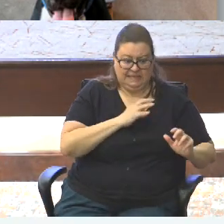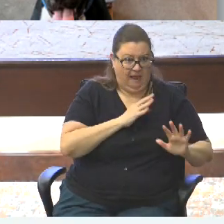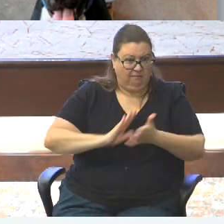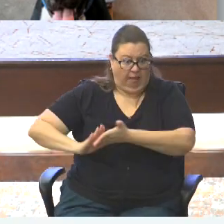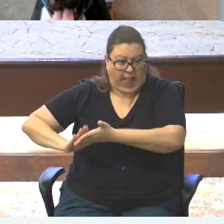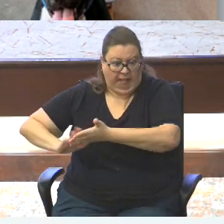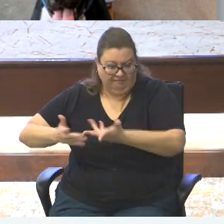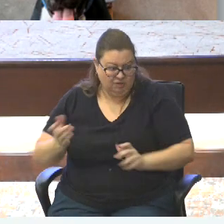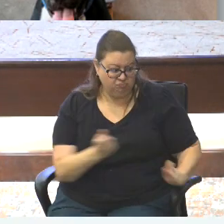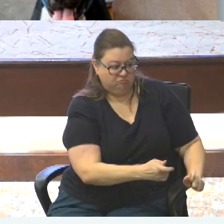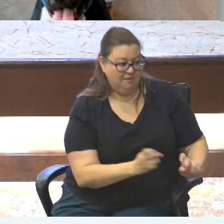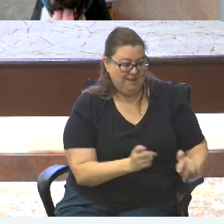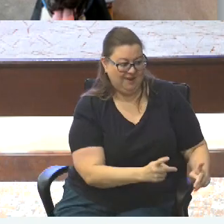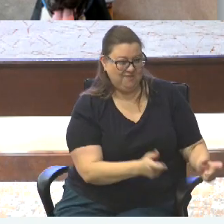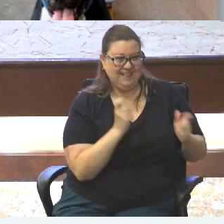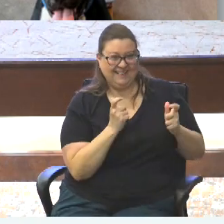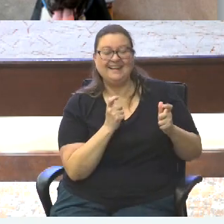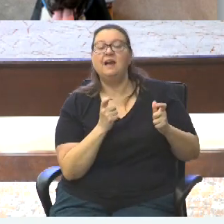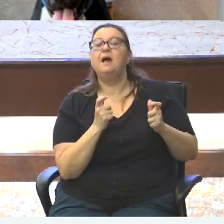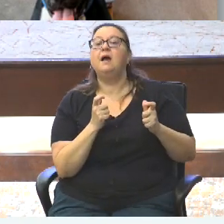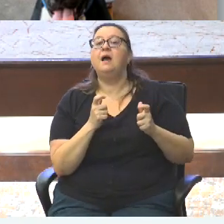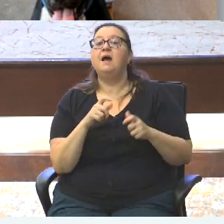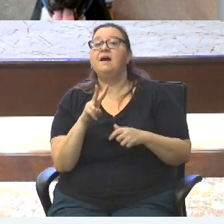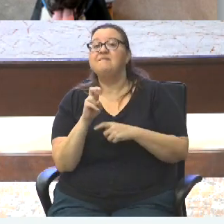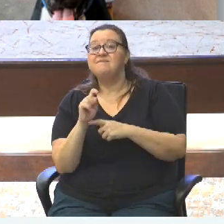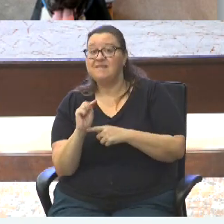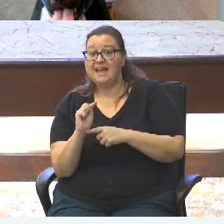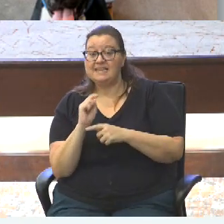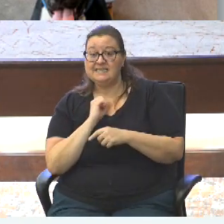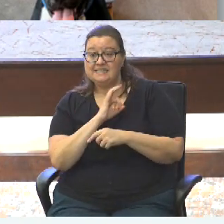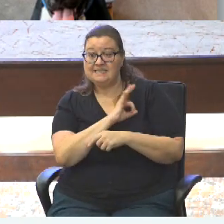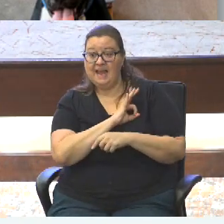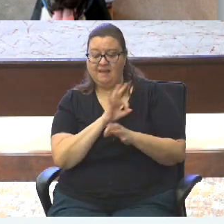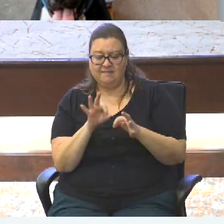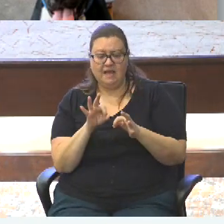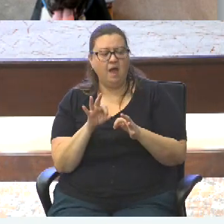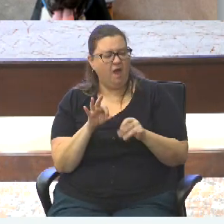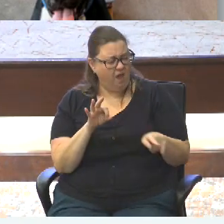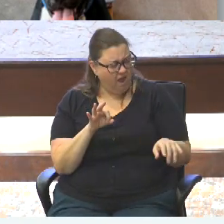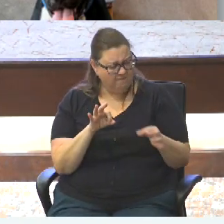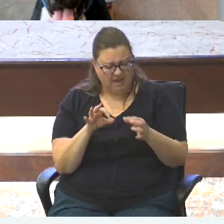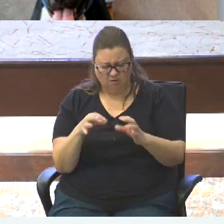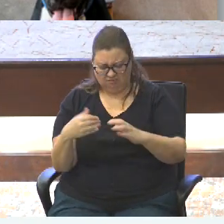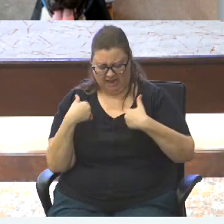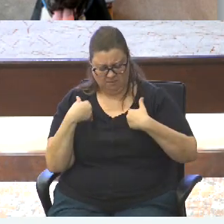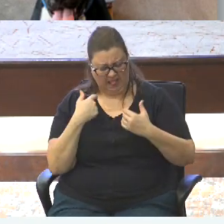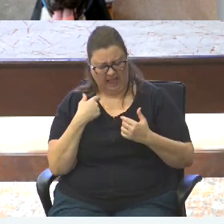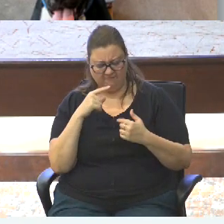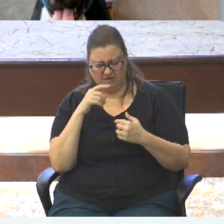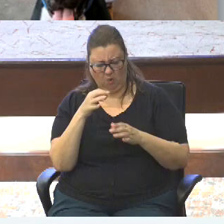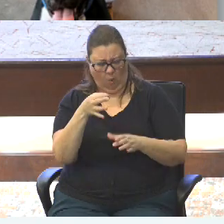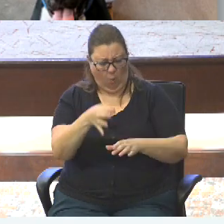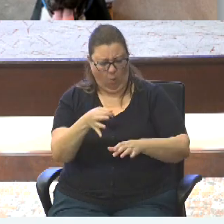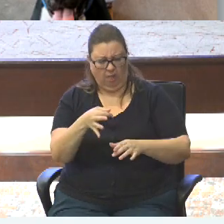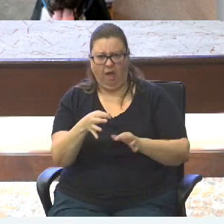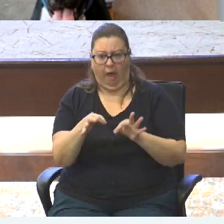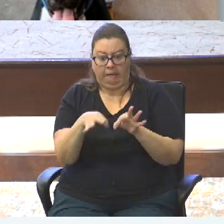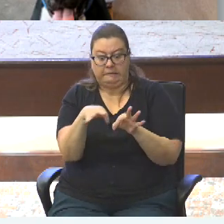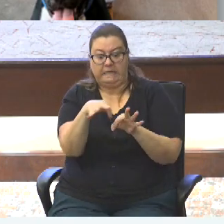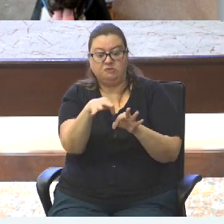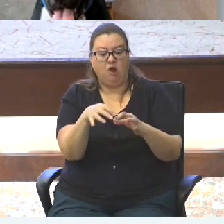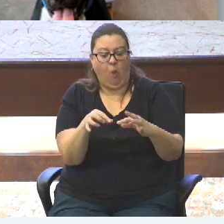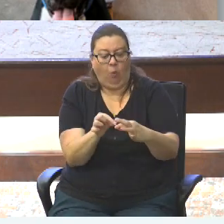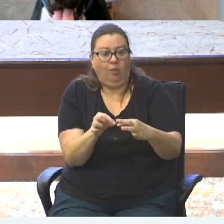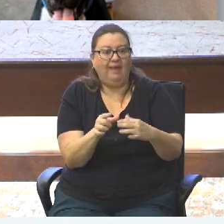them. Veterinary staff even sutured a hole that formed on the back of Stitch to ensure Squishy could keep his